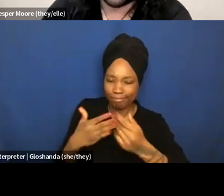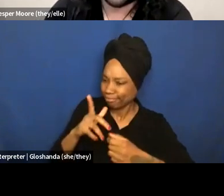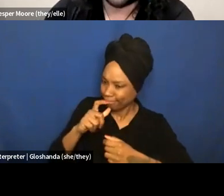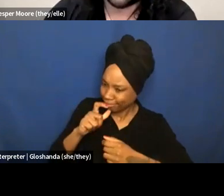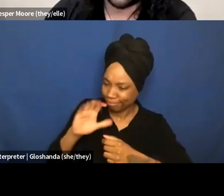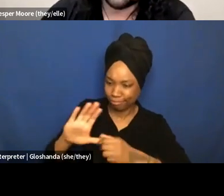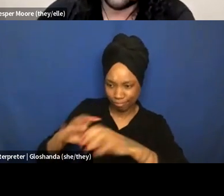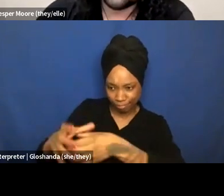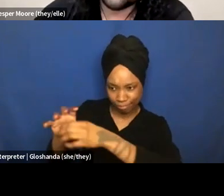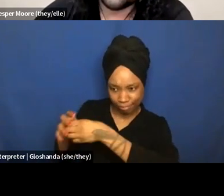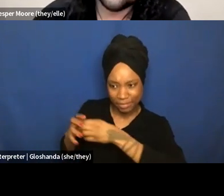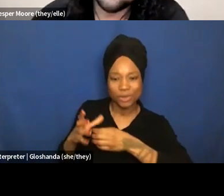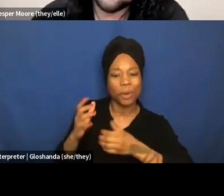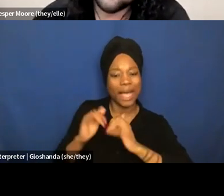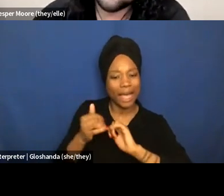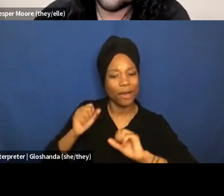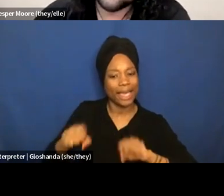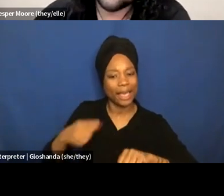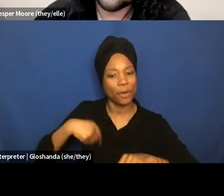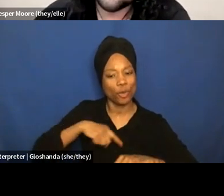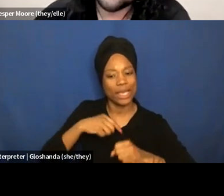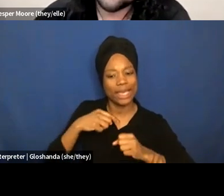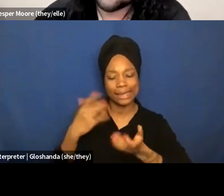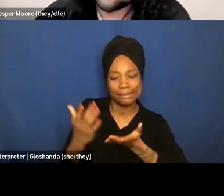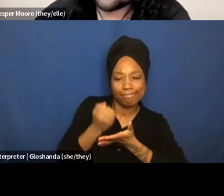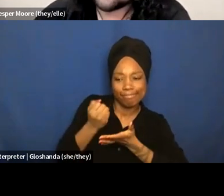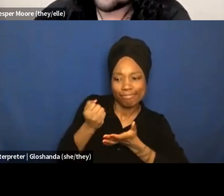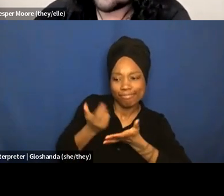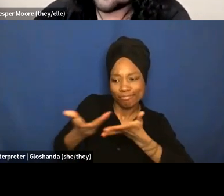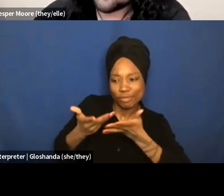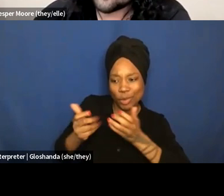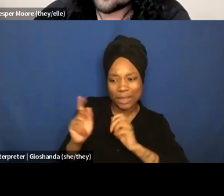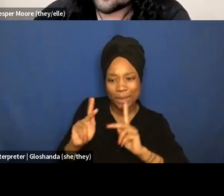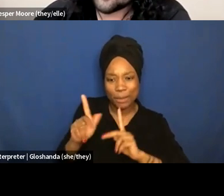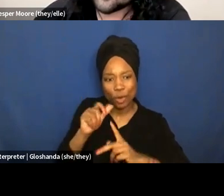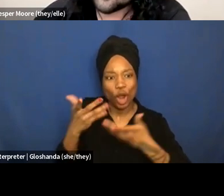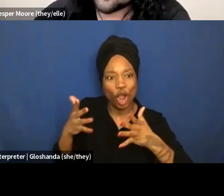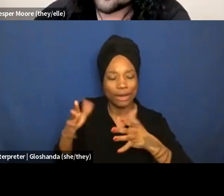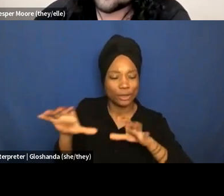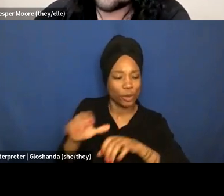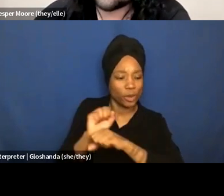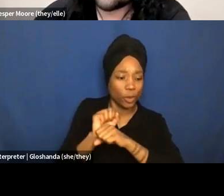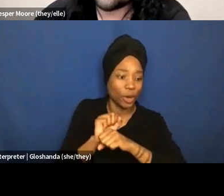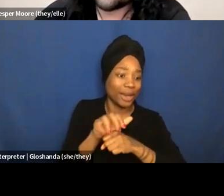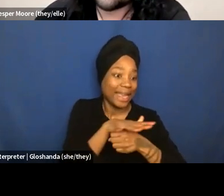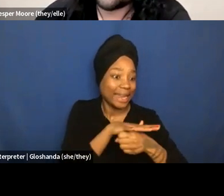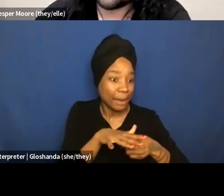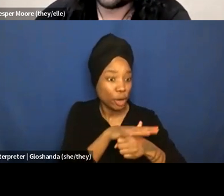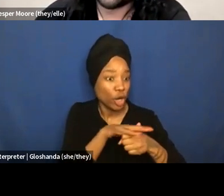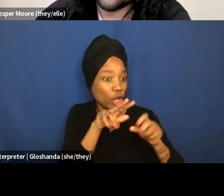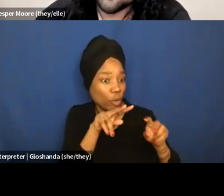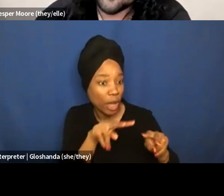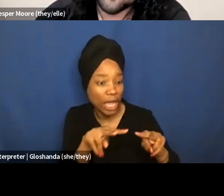can we resource those folks who have been on the ground? Our neighborhood watches, our building